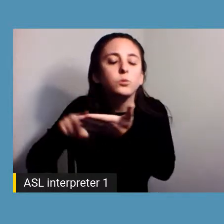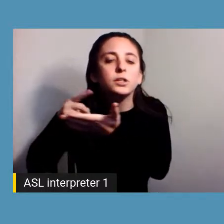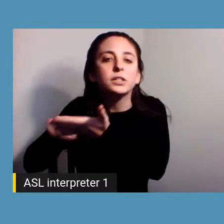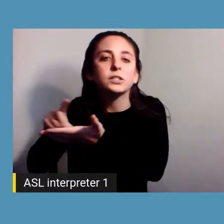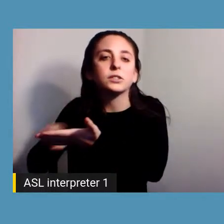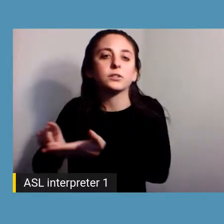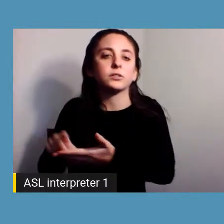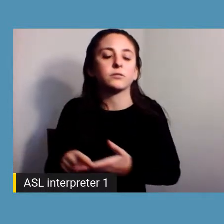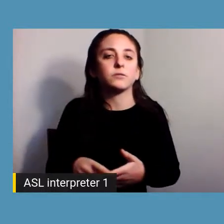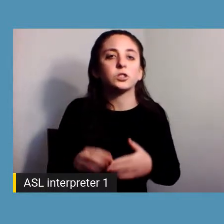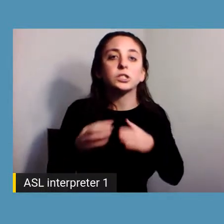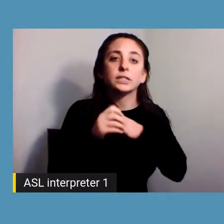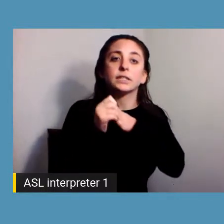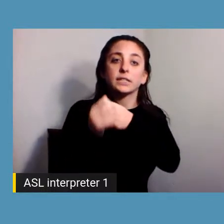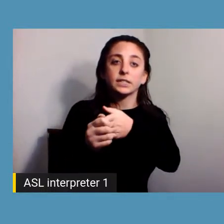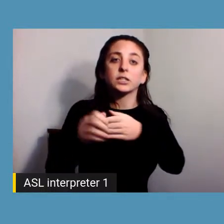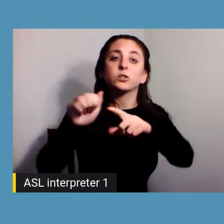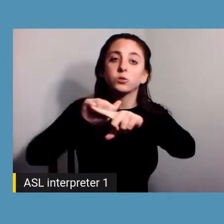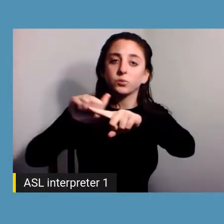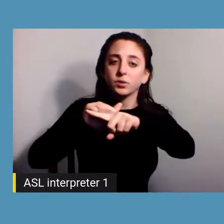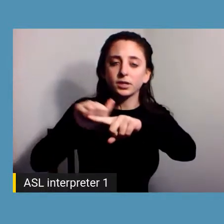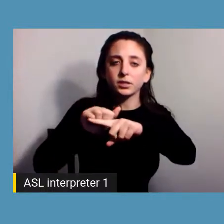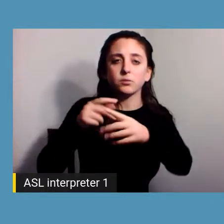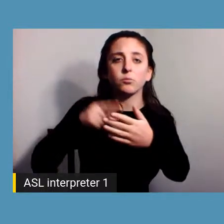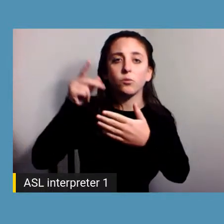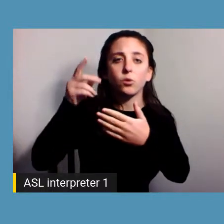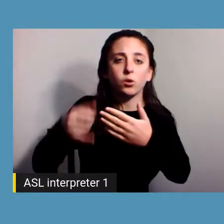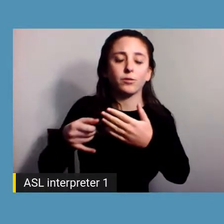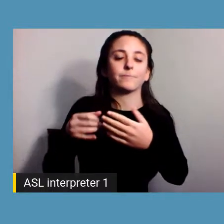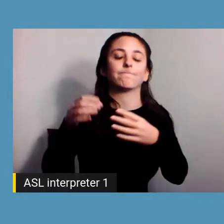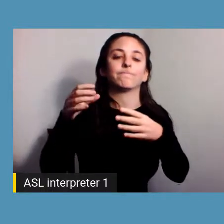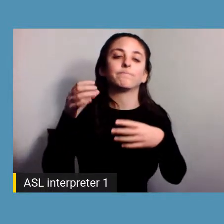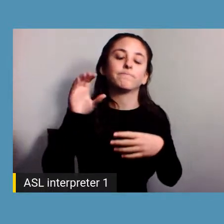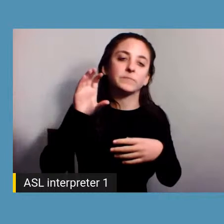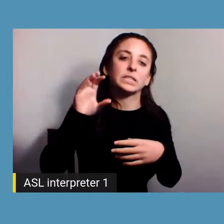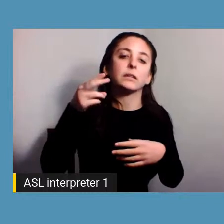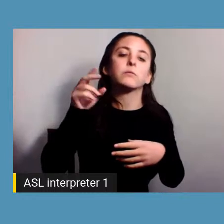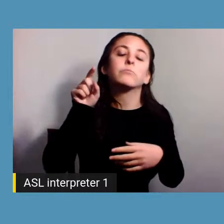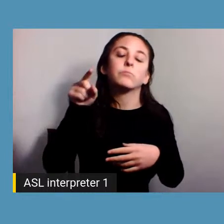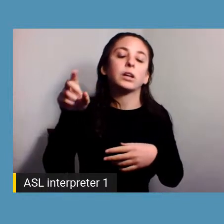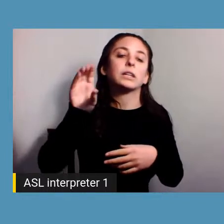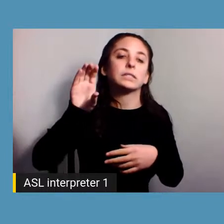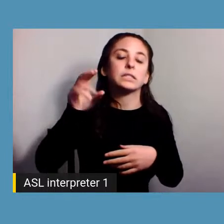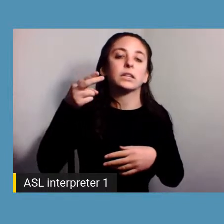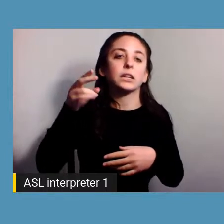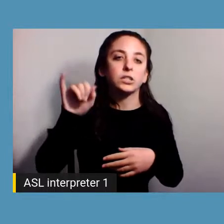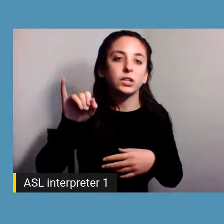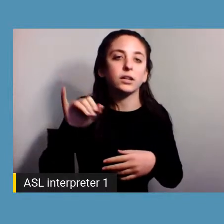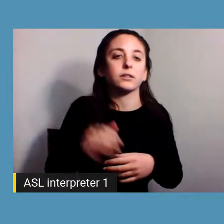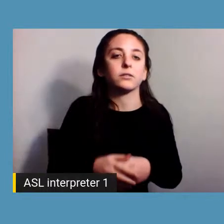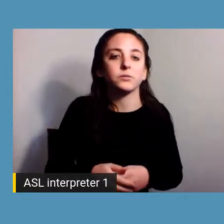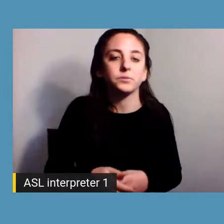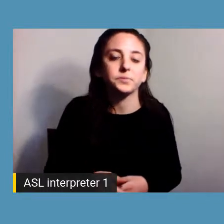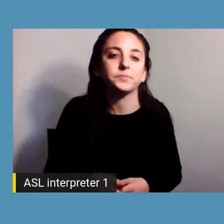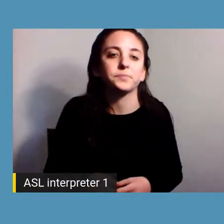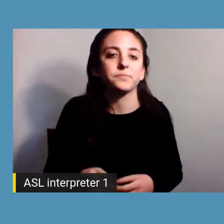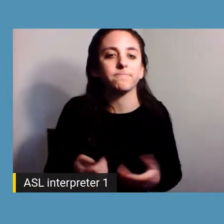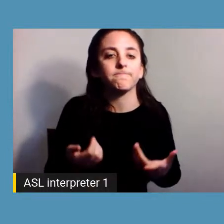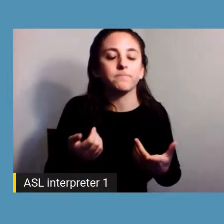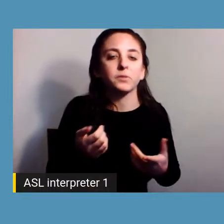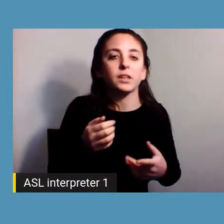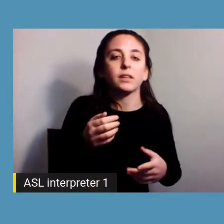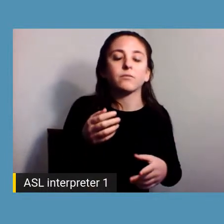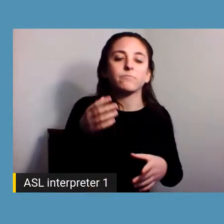training programs at CHI, along with working on field capture projects with reflectance transformation imaging